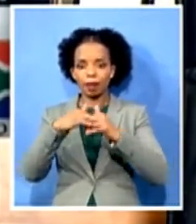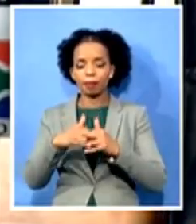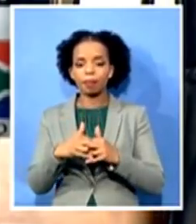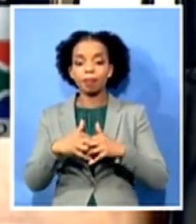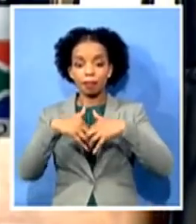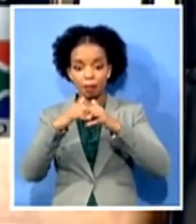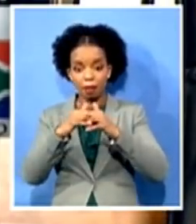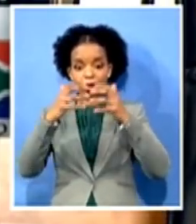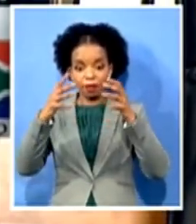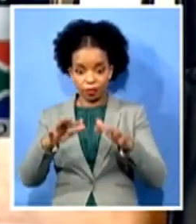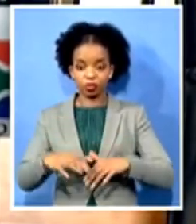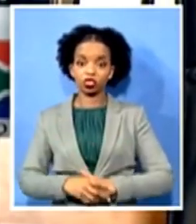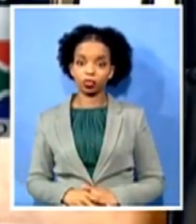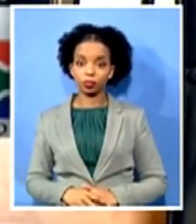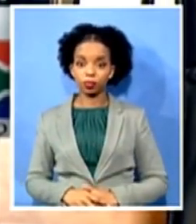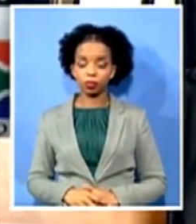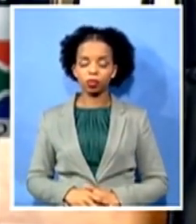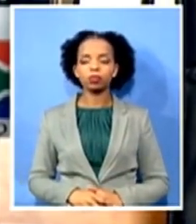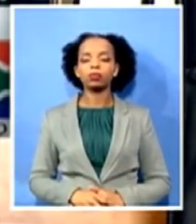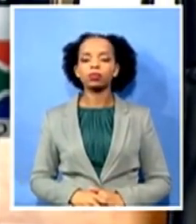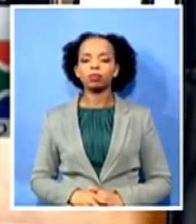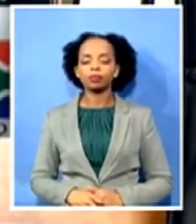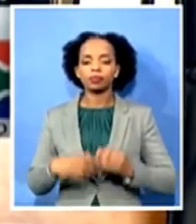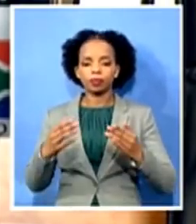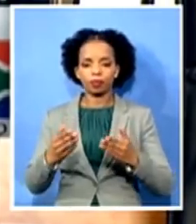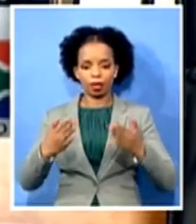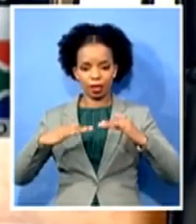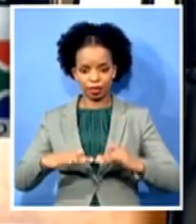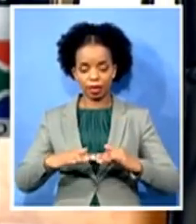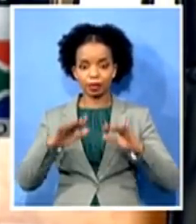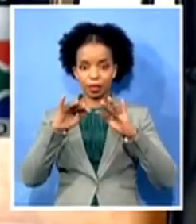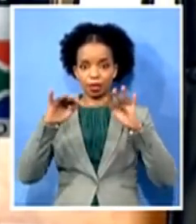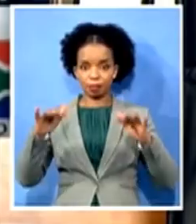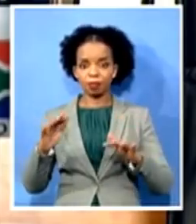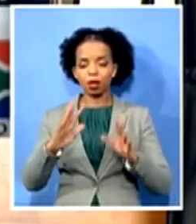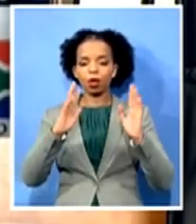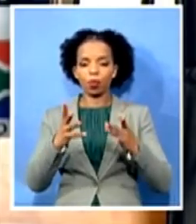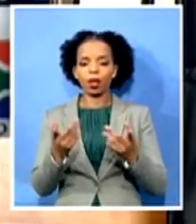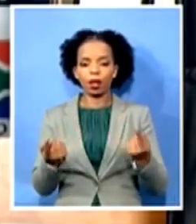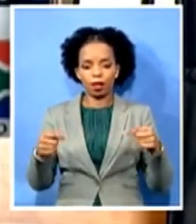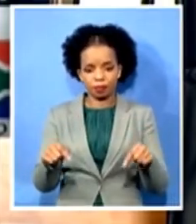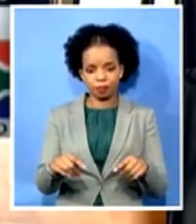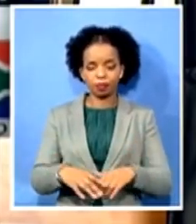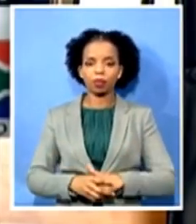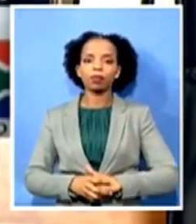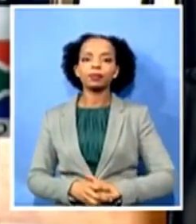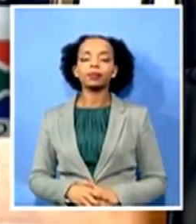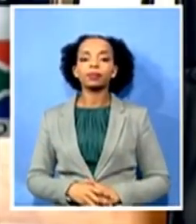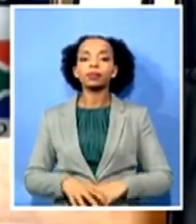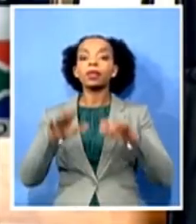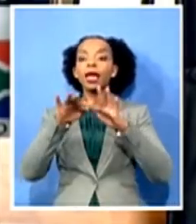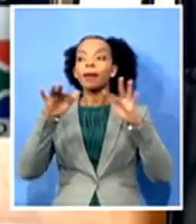then the people will be brought forward. Those who have no capacity, the